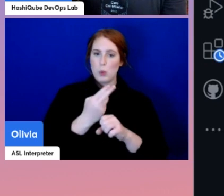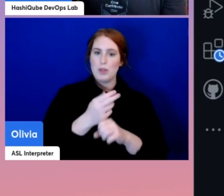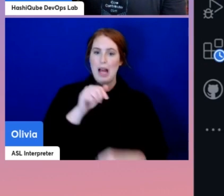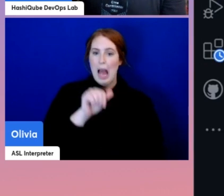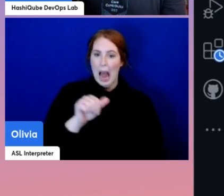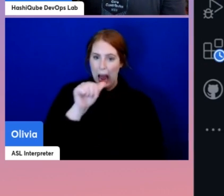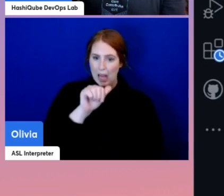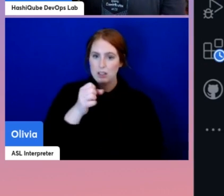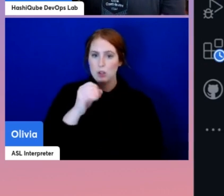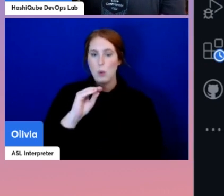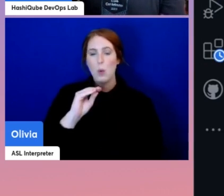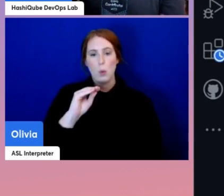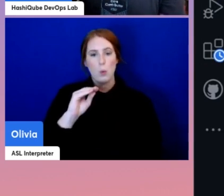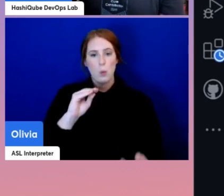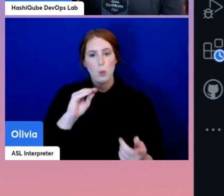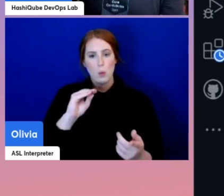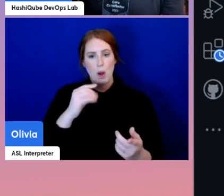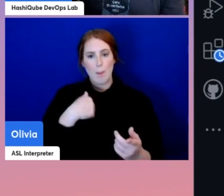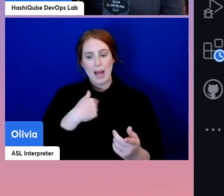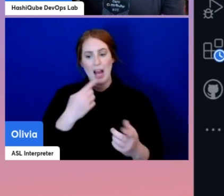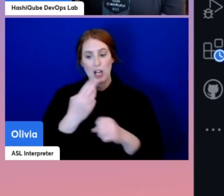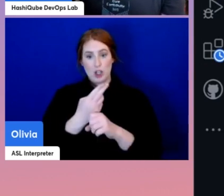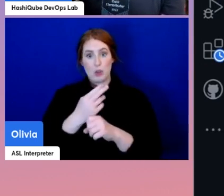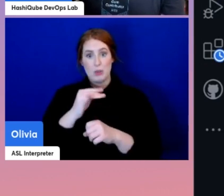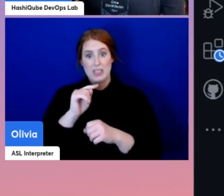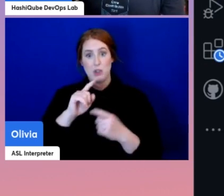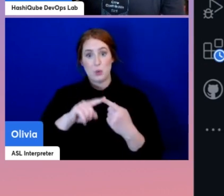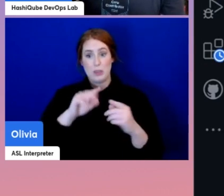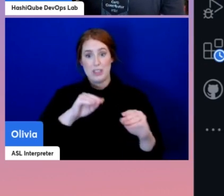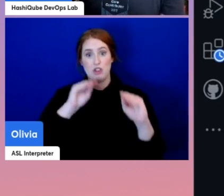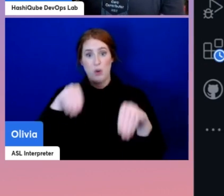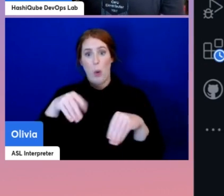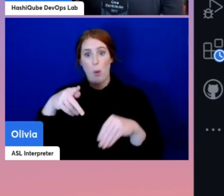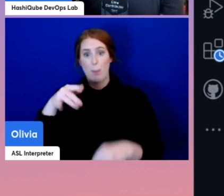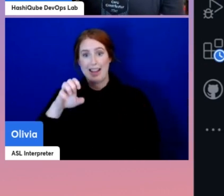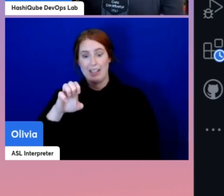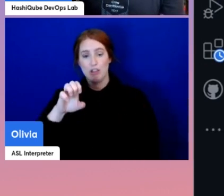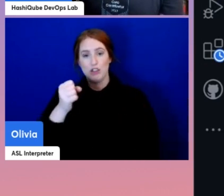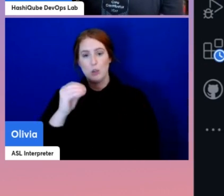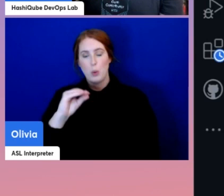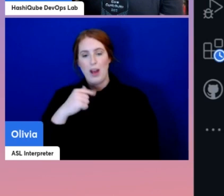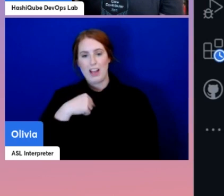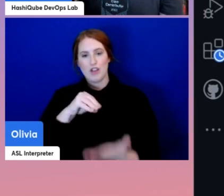that rule, right? And then afterwards, we have